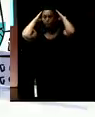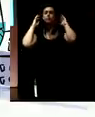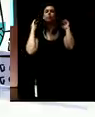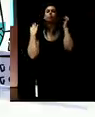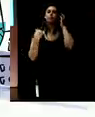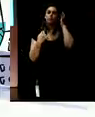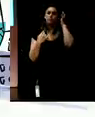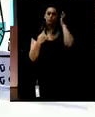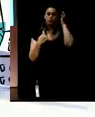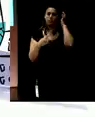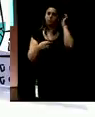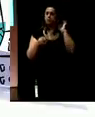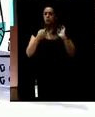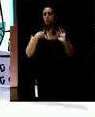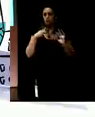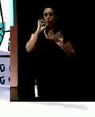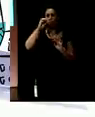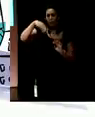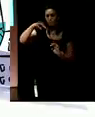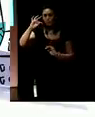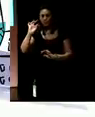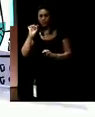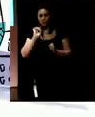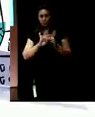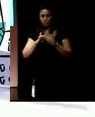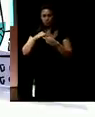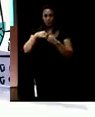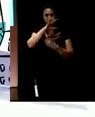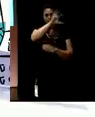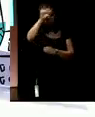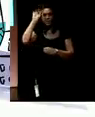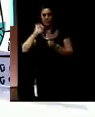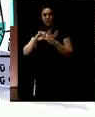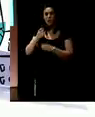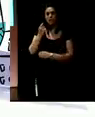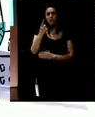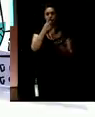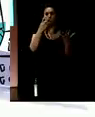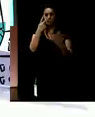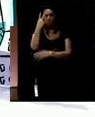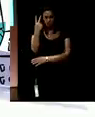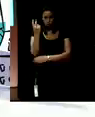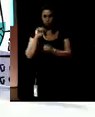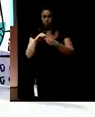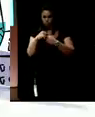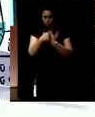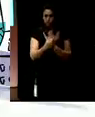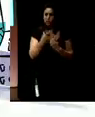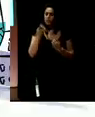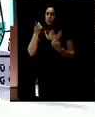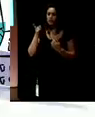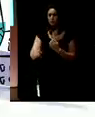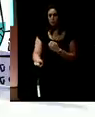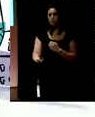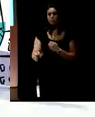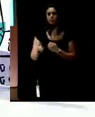sustainable development and accessible development in tourism. It is formed by 62 member states